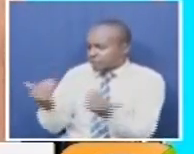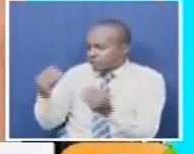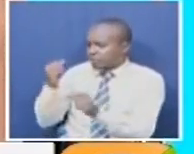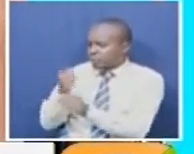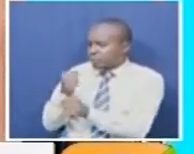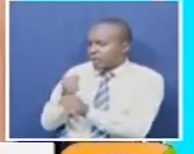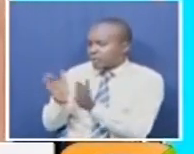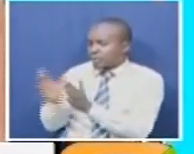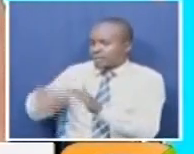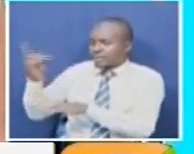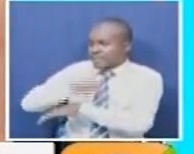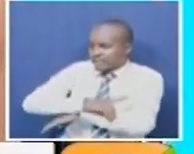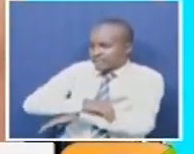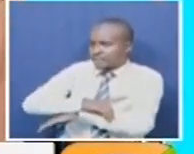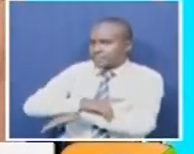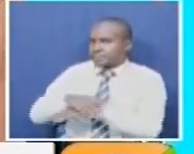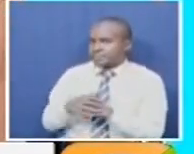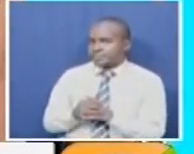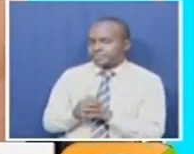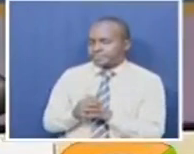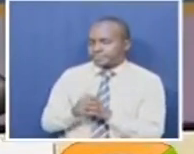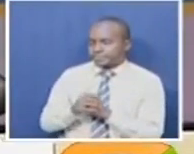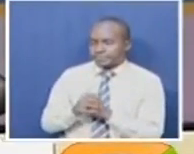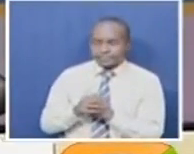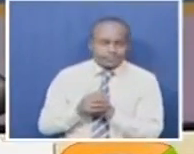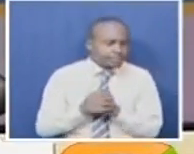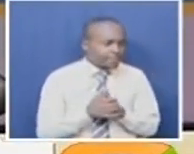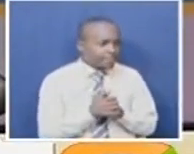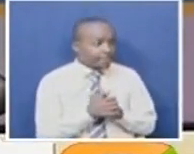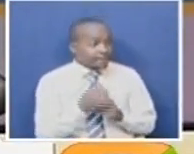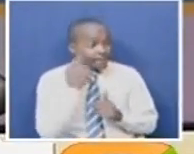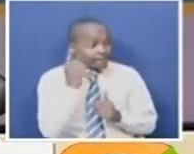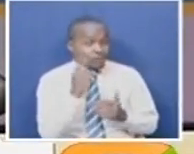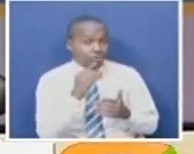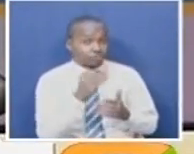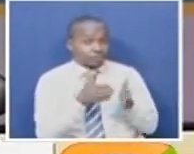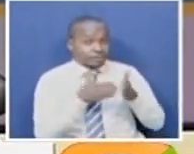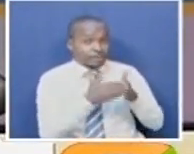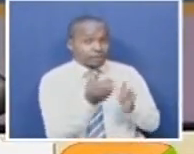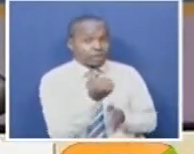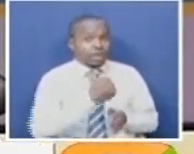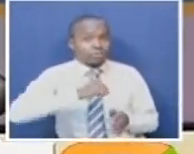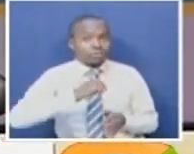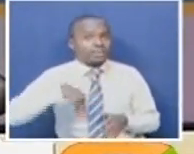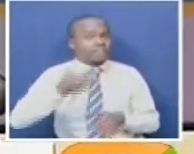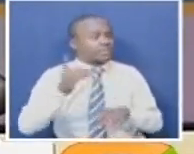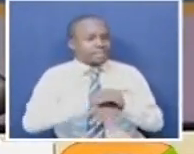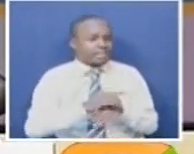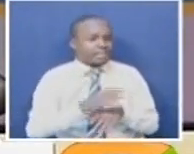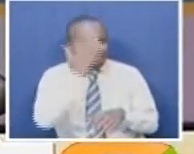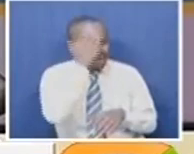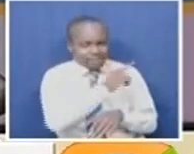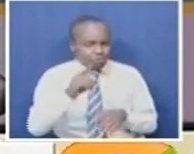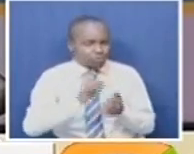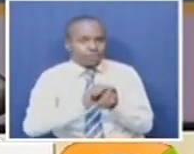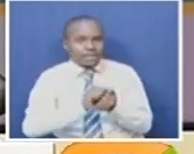deal with in a day in as far as abuse is concerned? Okay, for sexual abuse, it's a daily thing. Monday to Friday, there will be